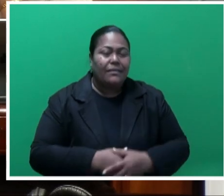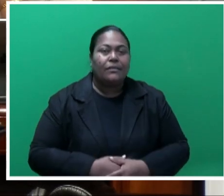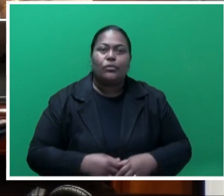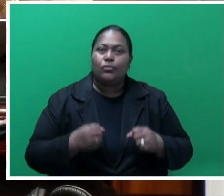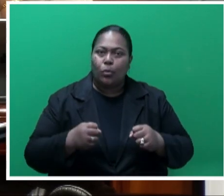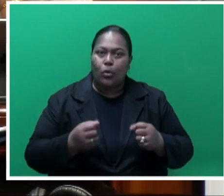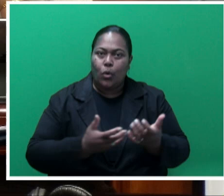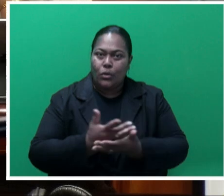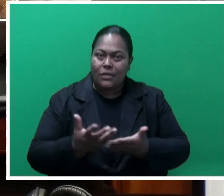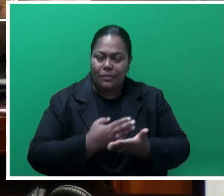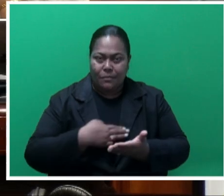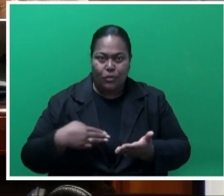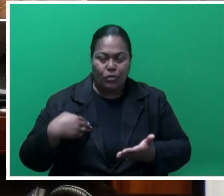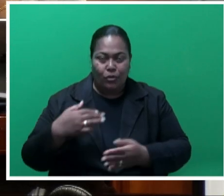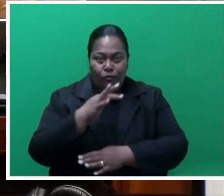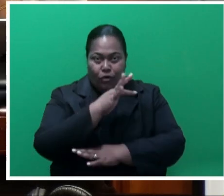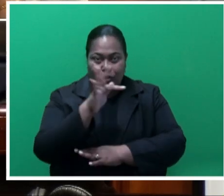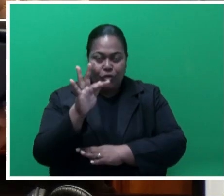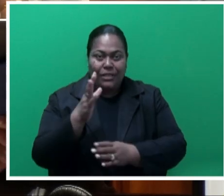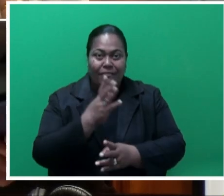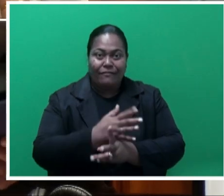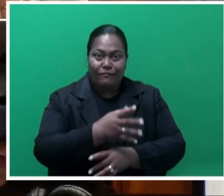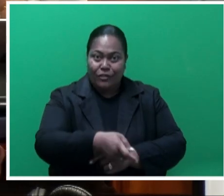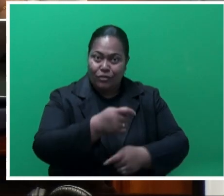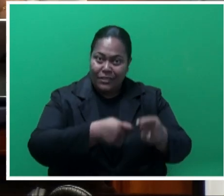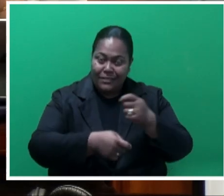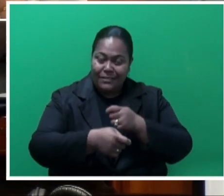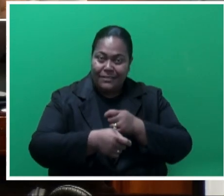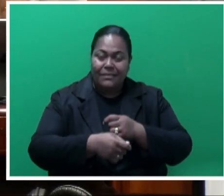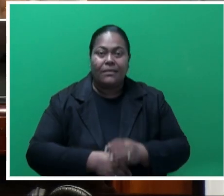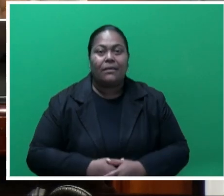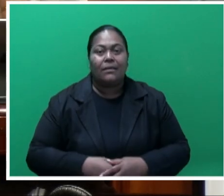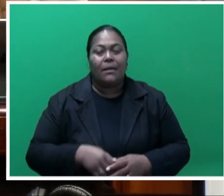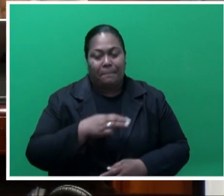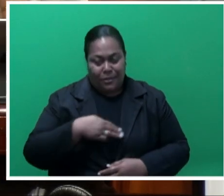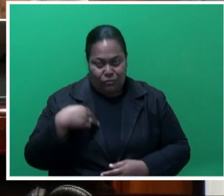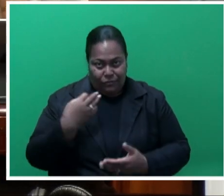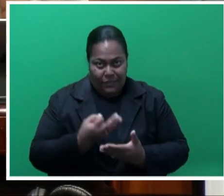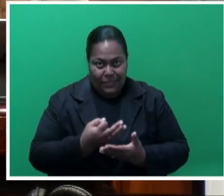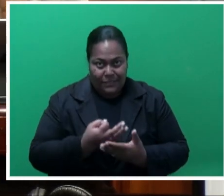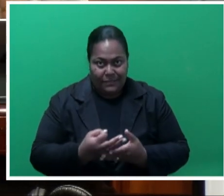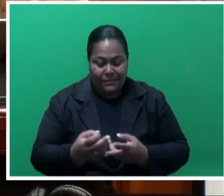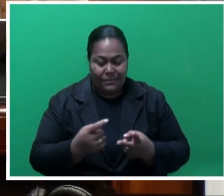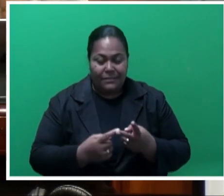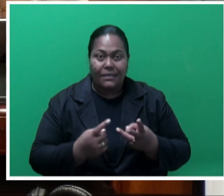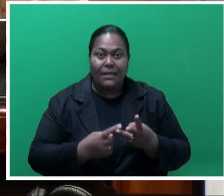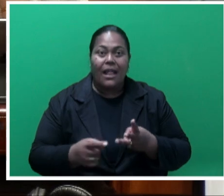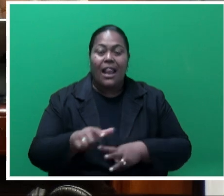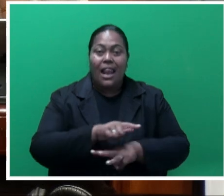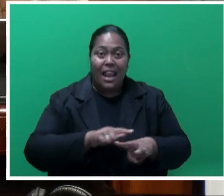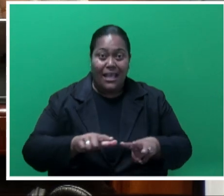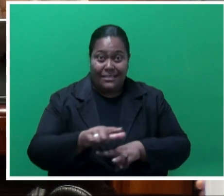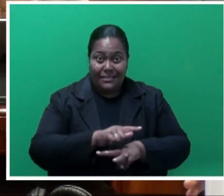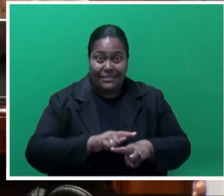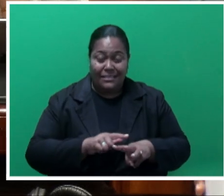with the Ministry of Forestry and Fisheries, of course, the Ministry of Finance, the Lands Valuation Chief